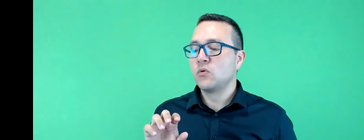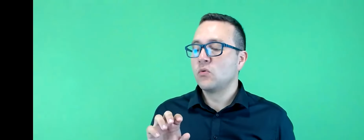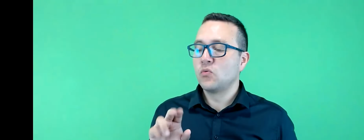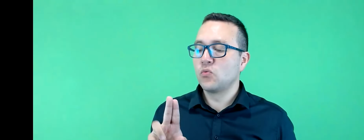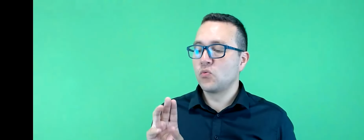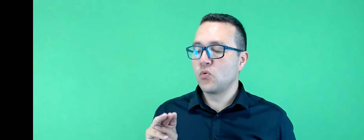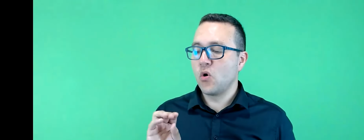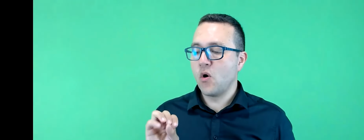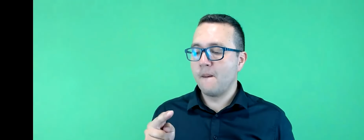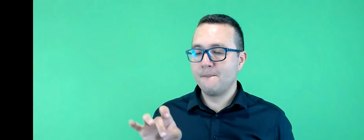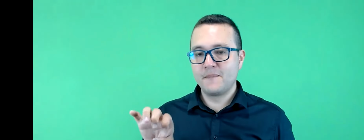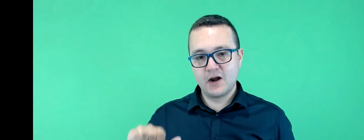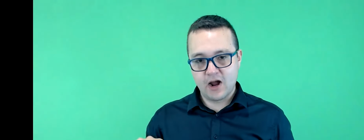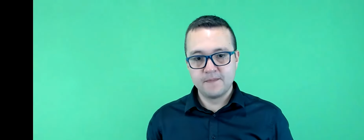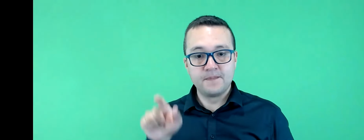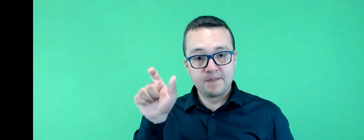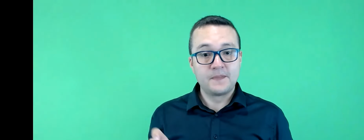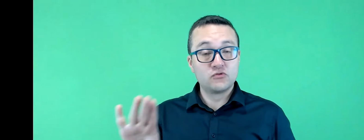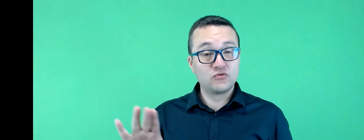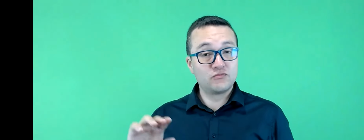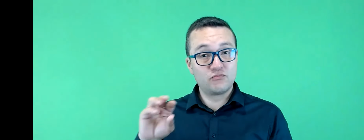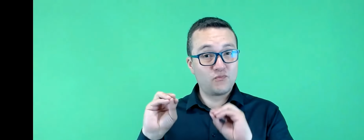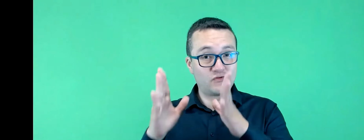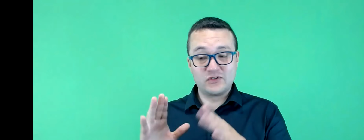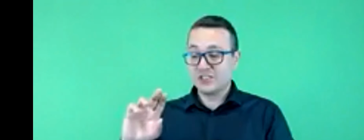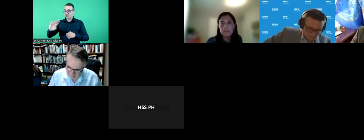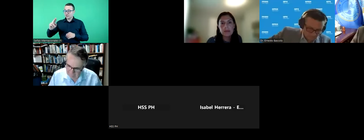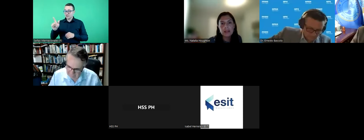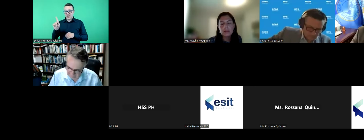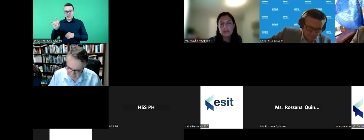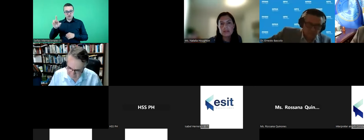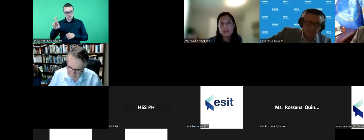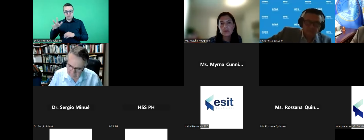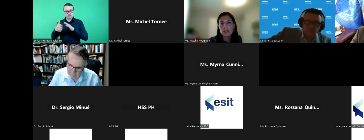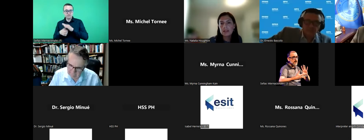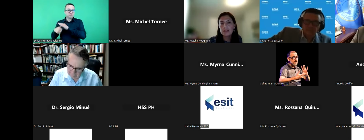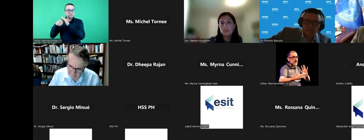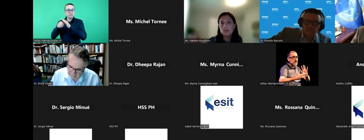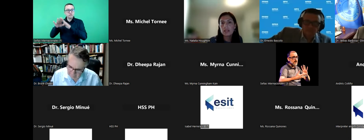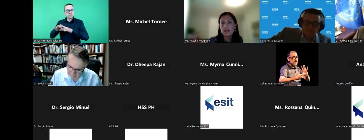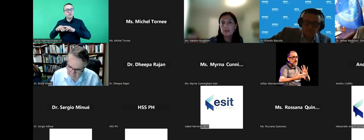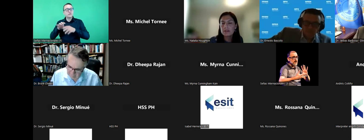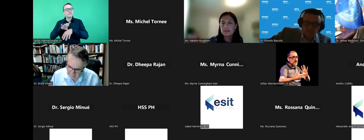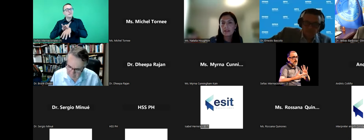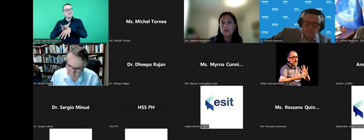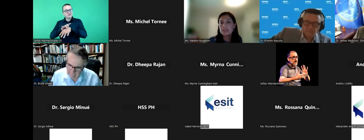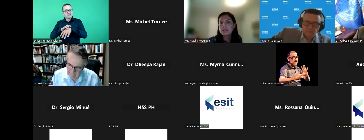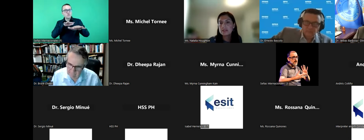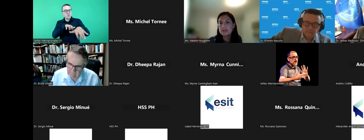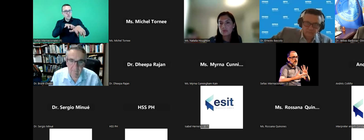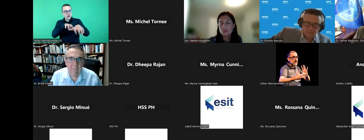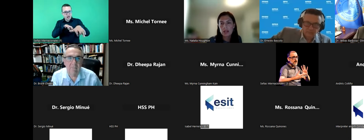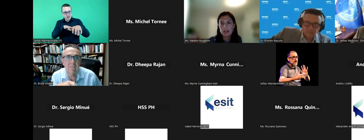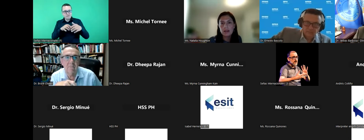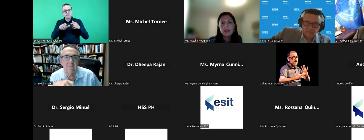of Primary Care Physicians, mostly known as WONCA. He's a rural chief physician and main doctor for